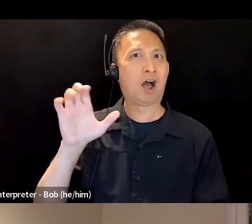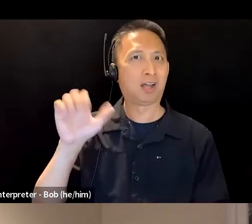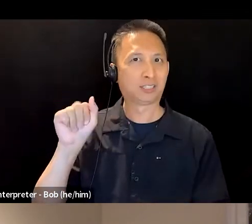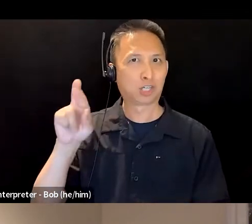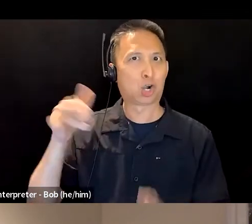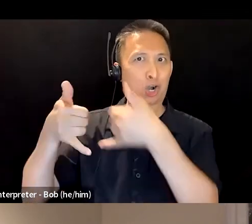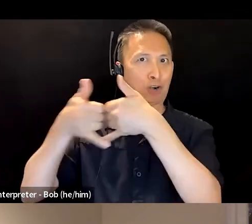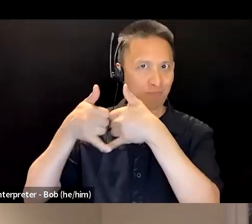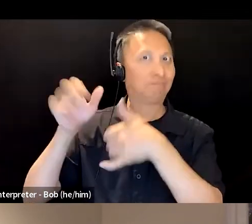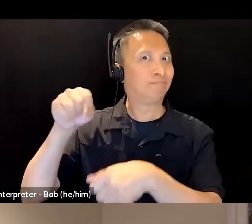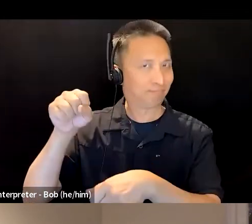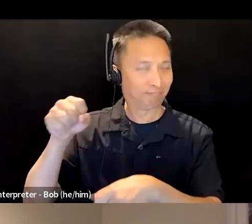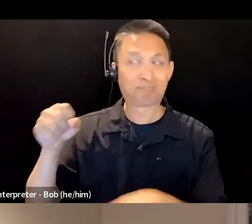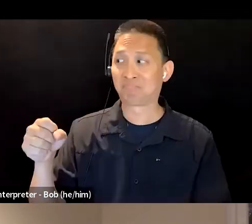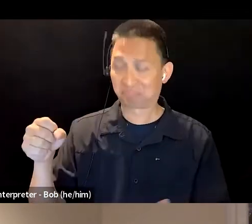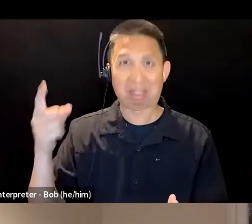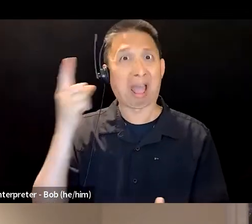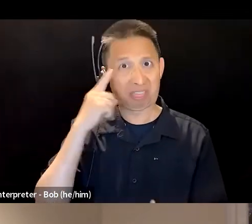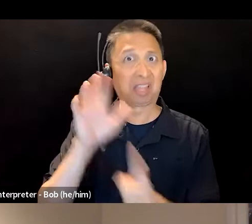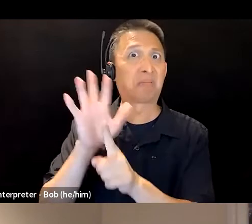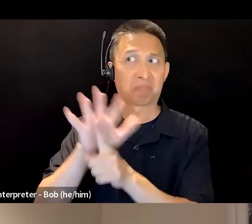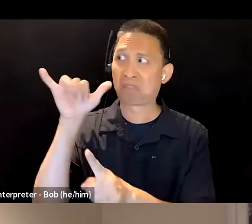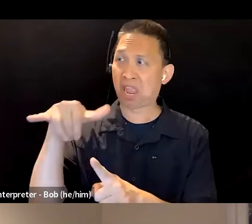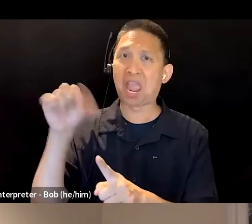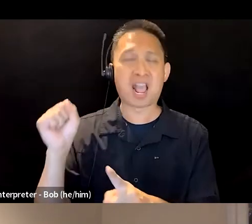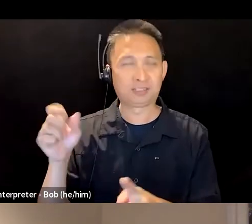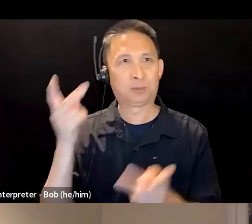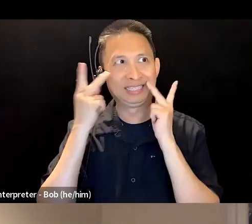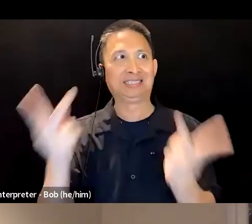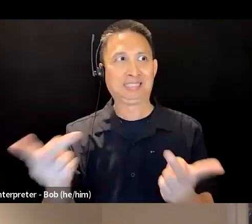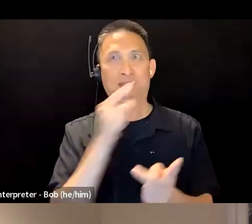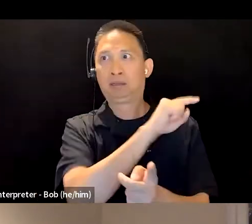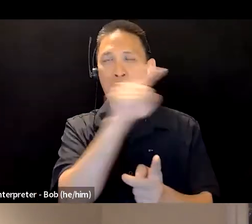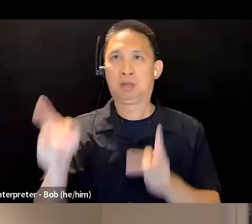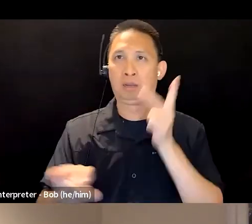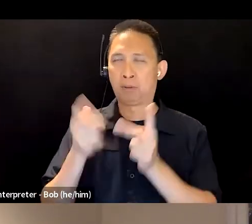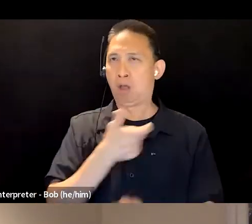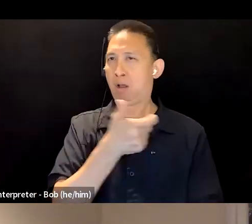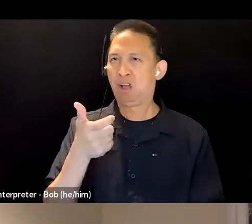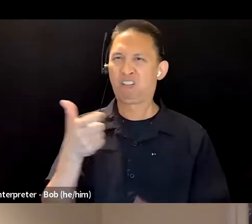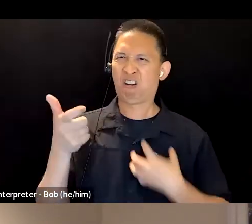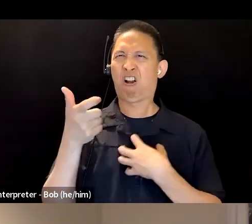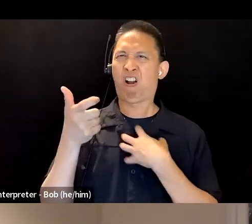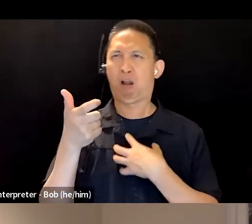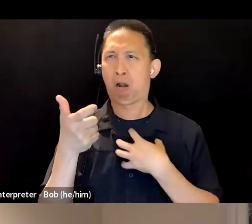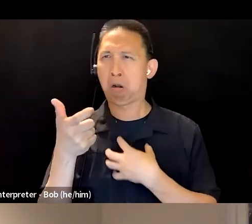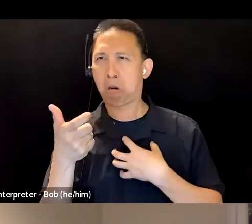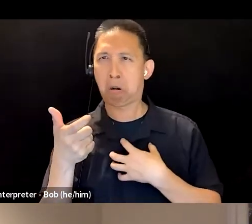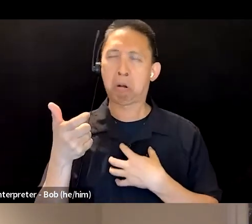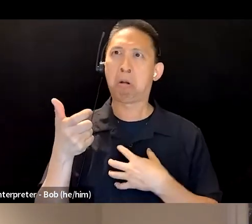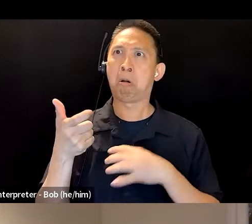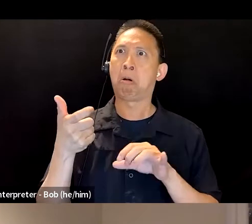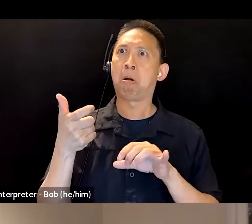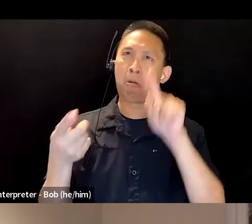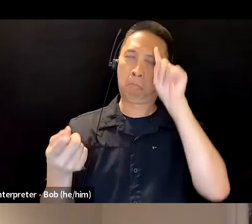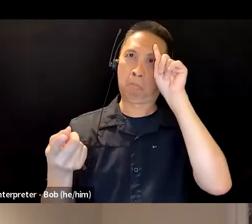you watched it. You watched it change minds. It was great to just kind of, we had a very kind of aggressive